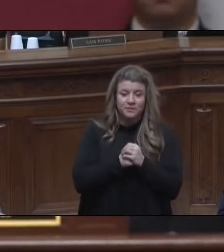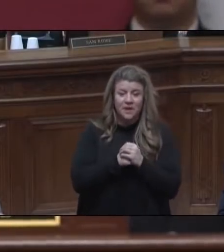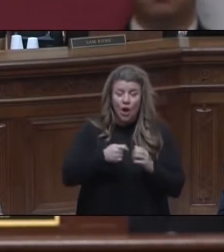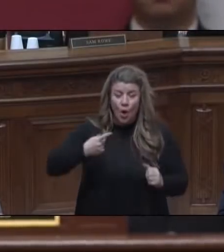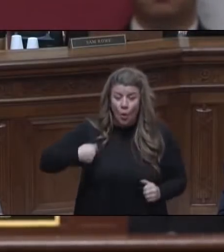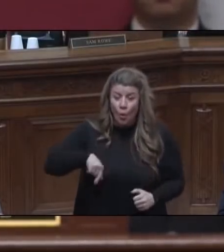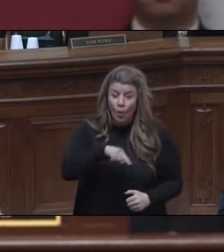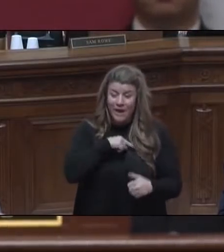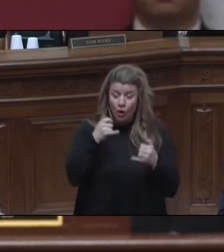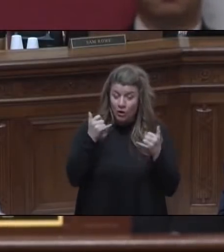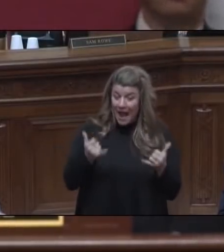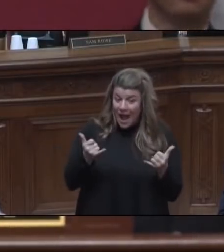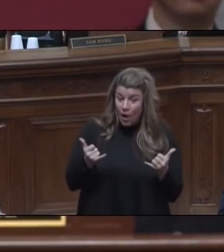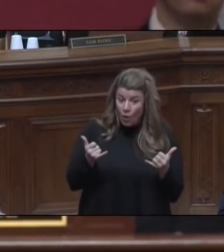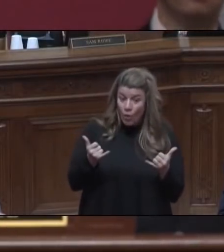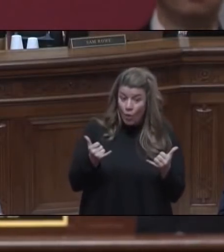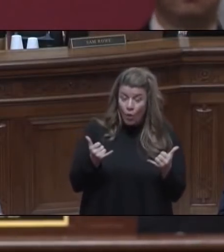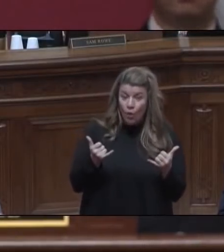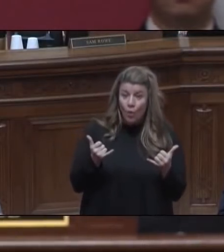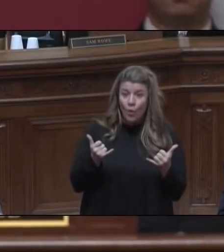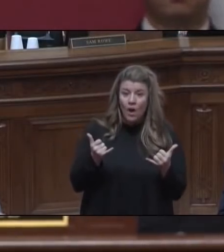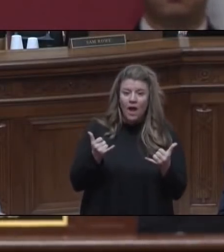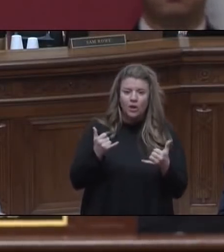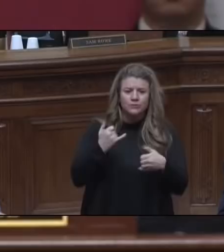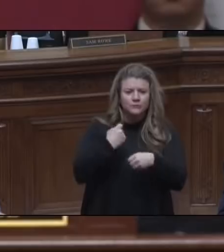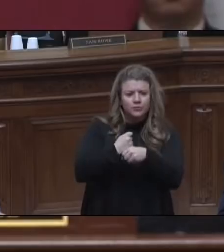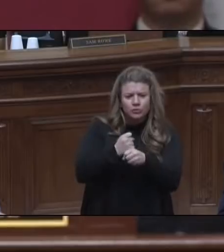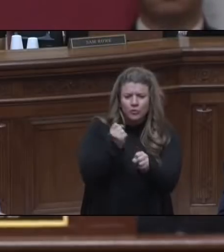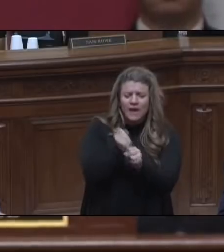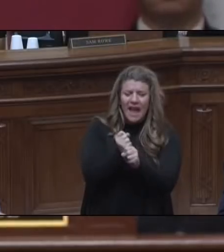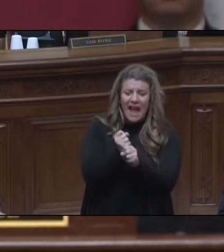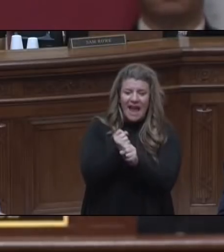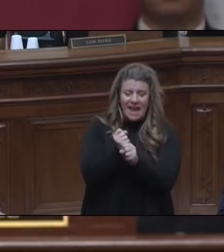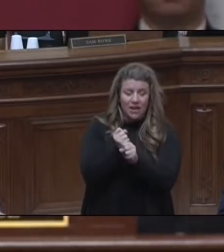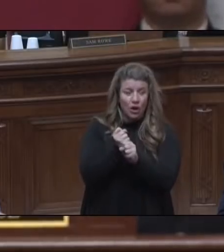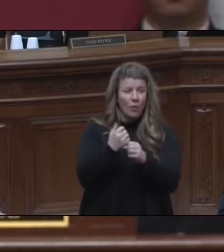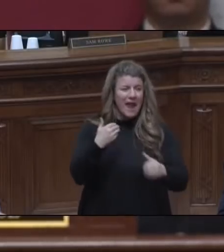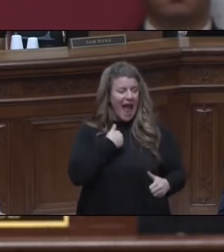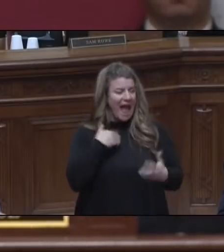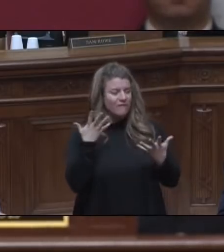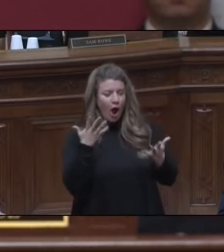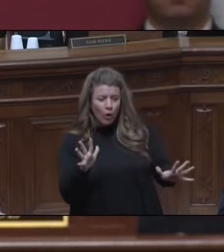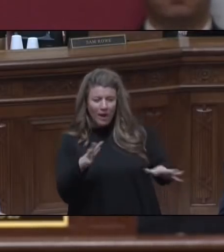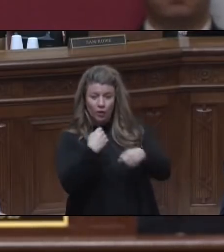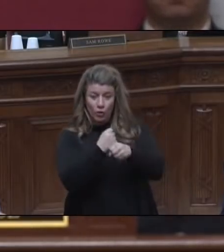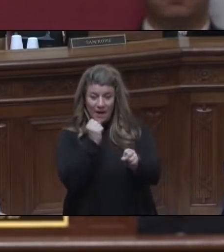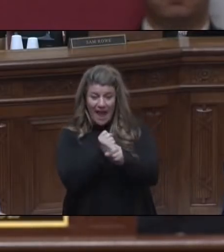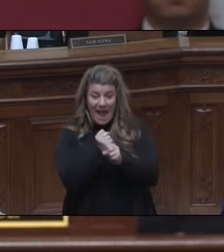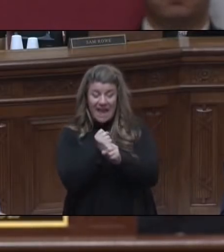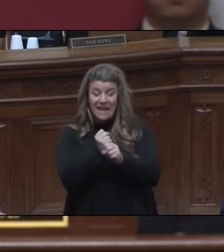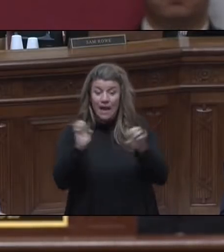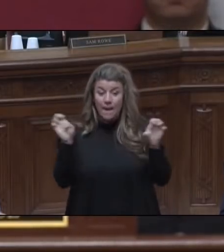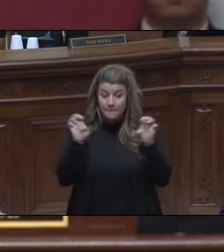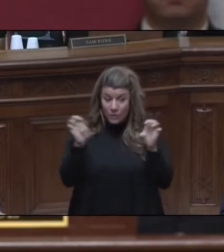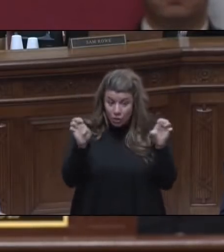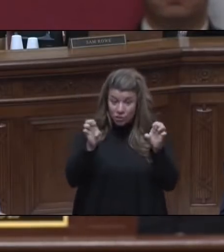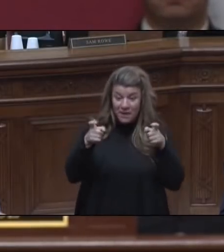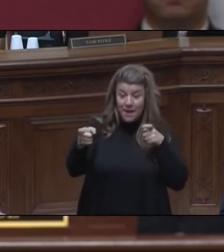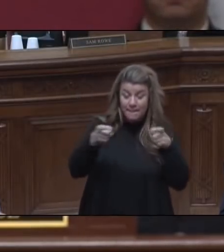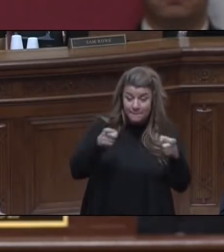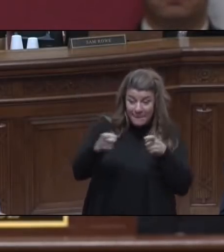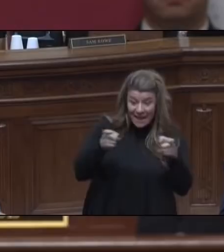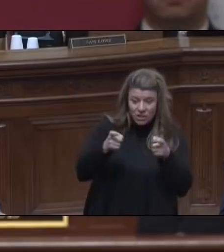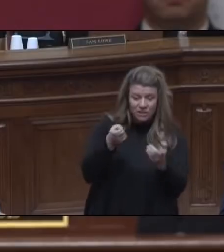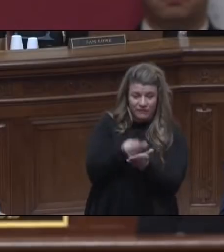We are now going to create or have created an emergency management